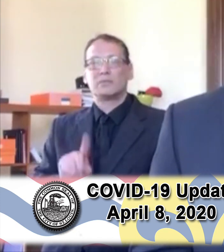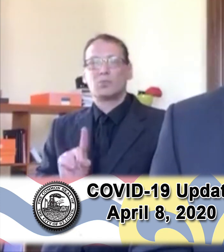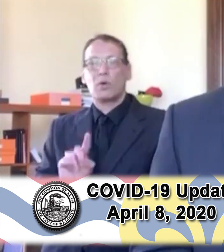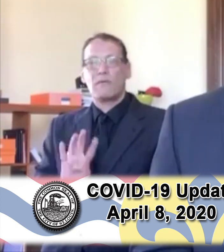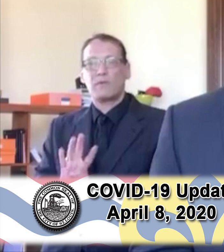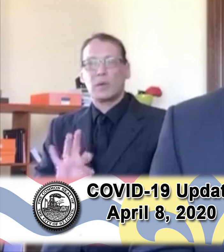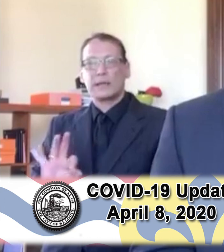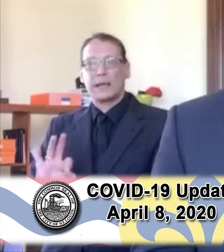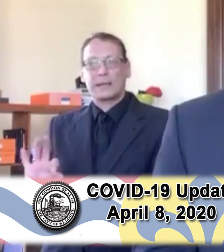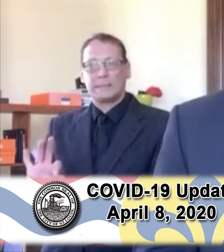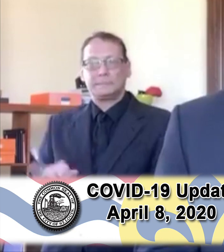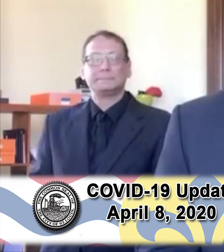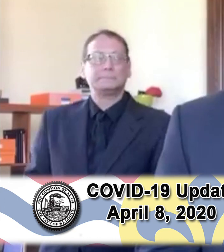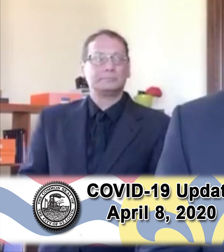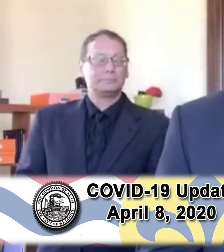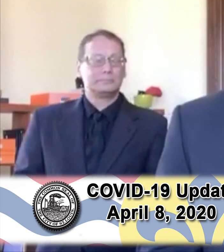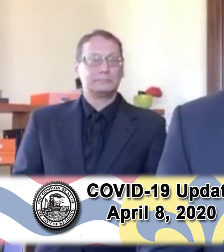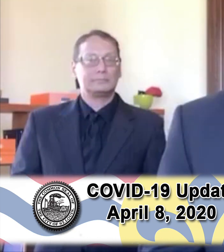314-657-1499.